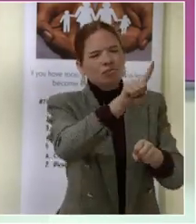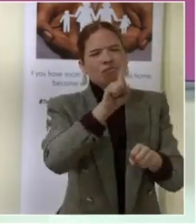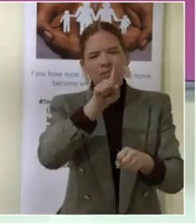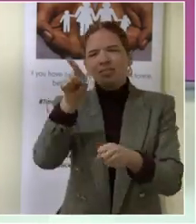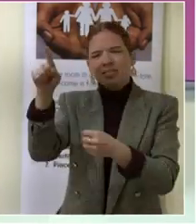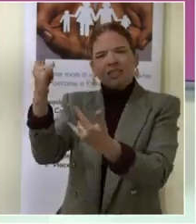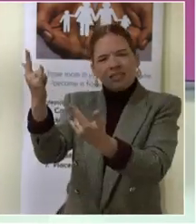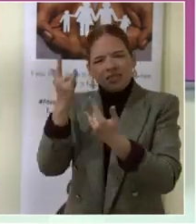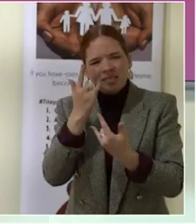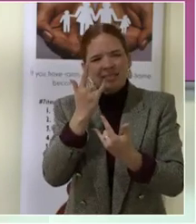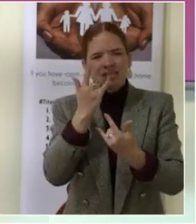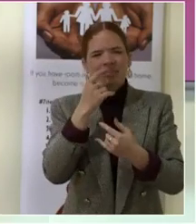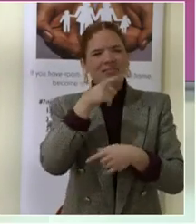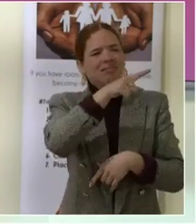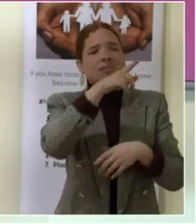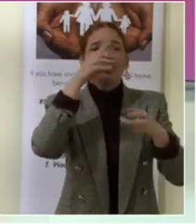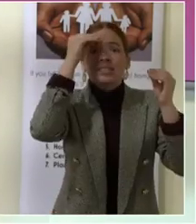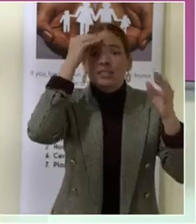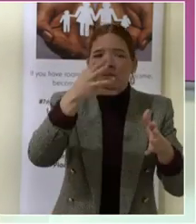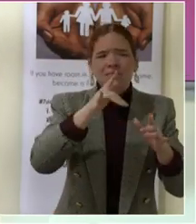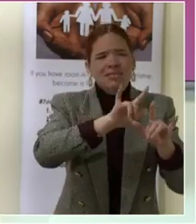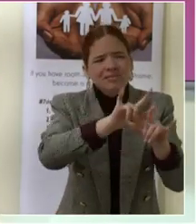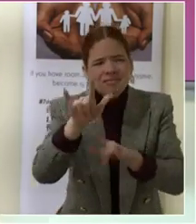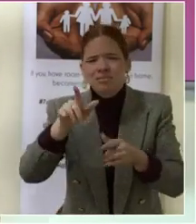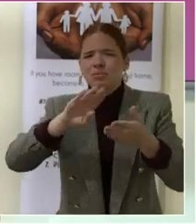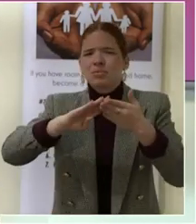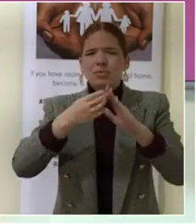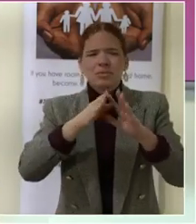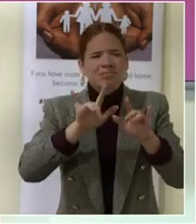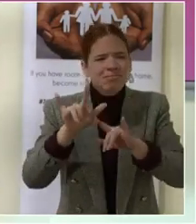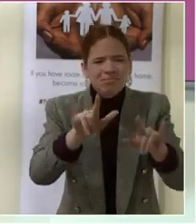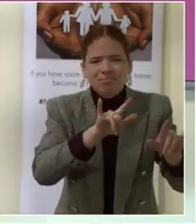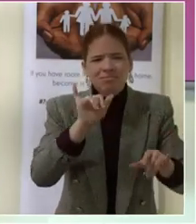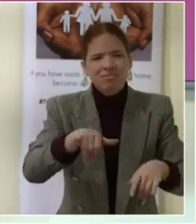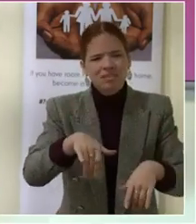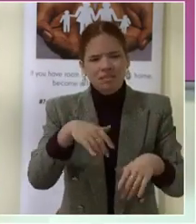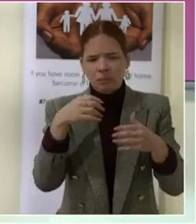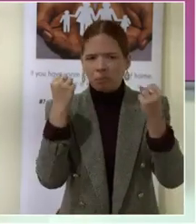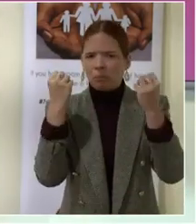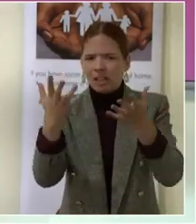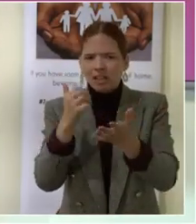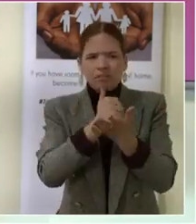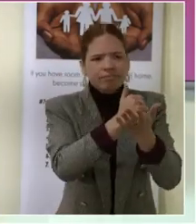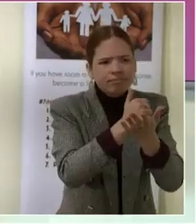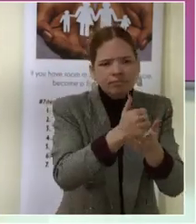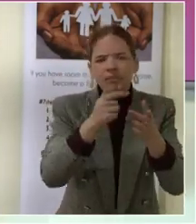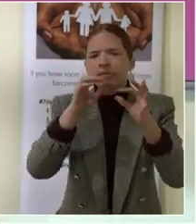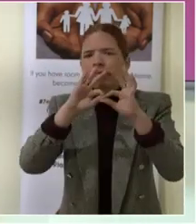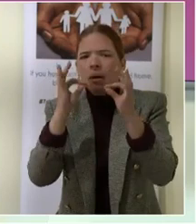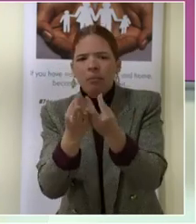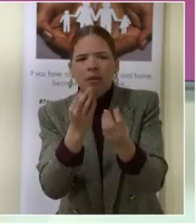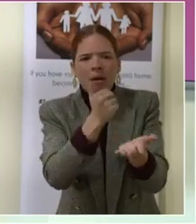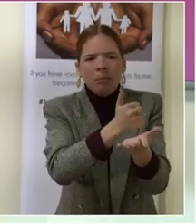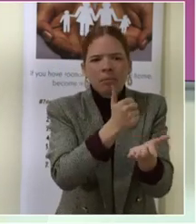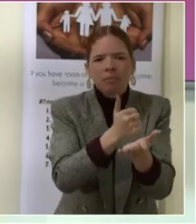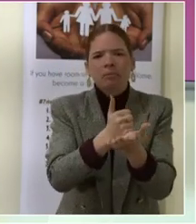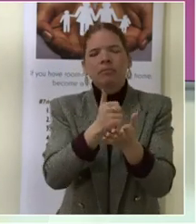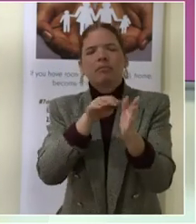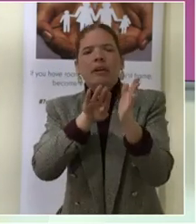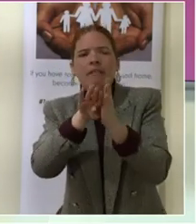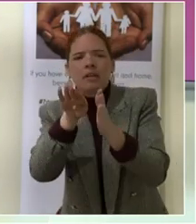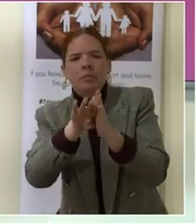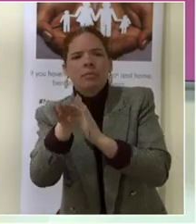now helping countless, other families to rebuild and to find